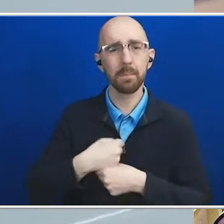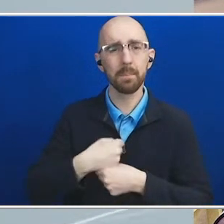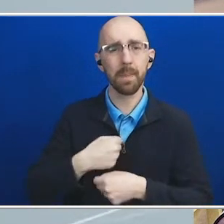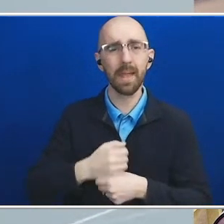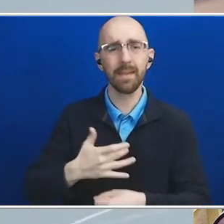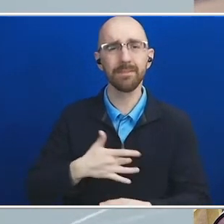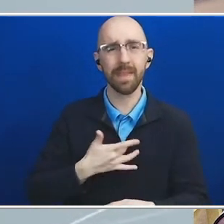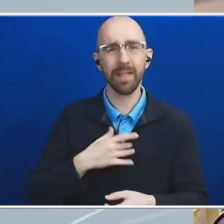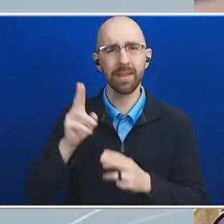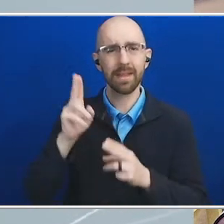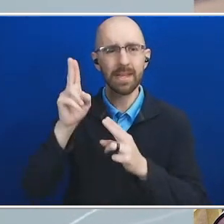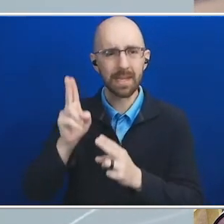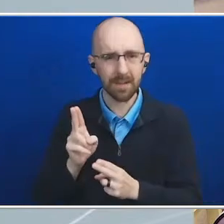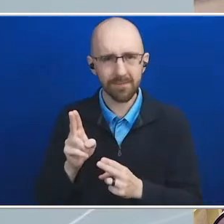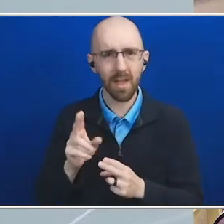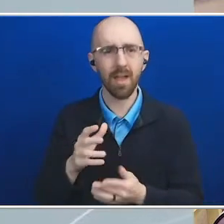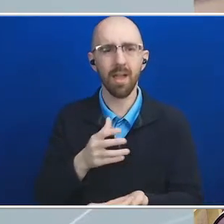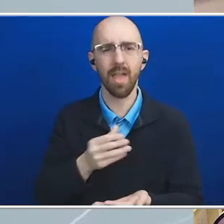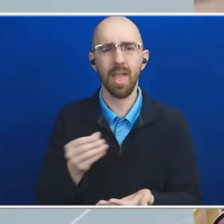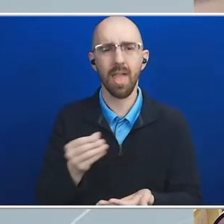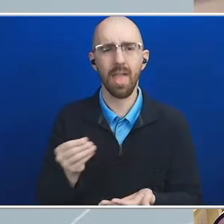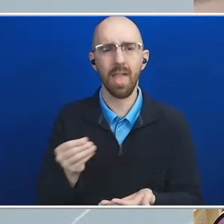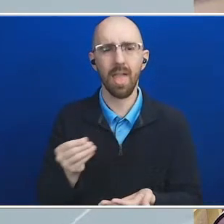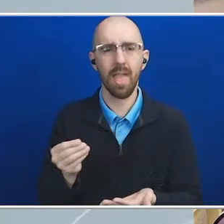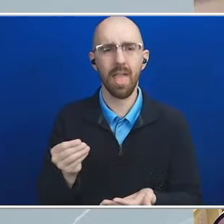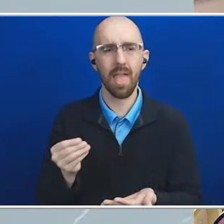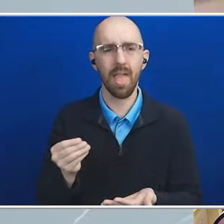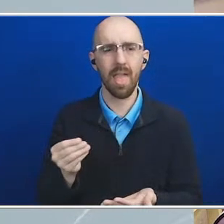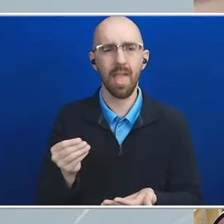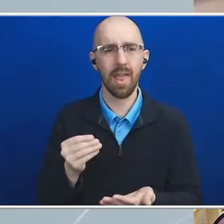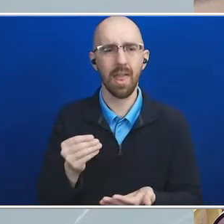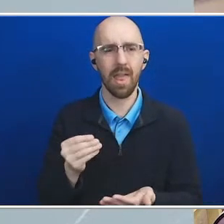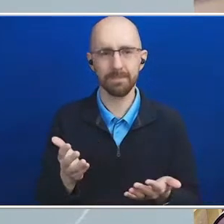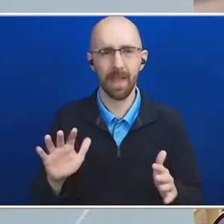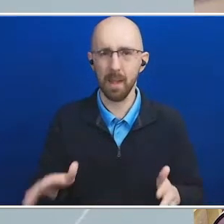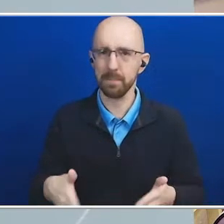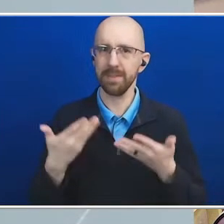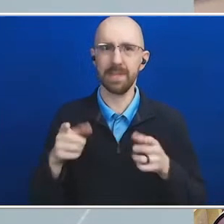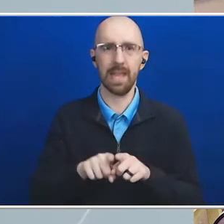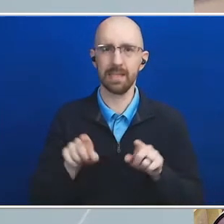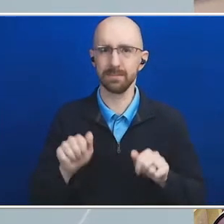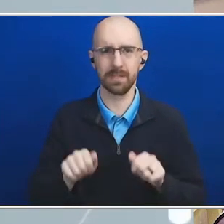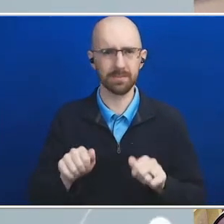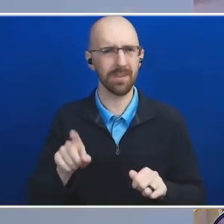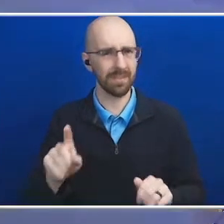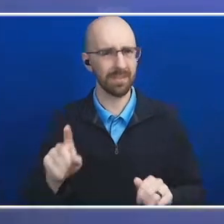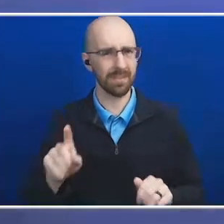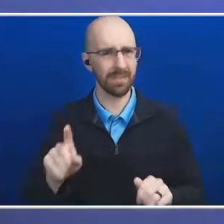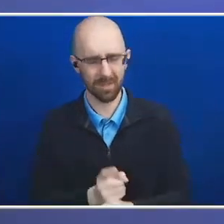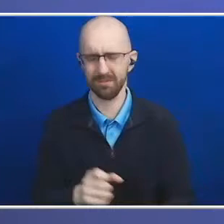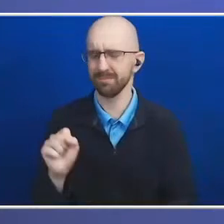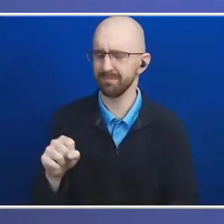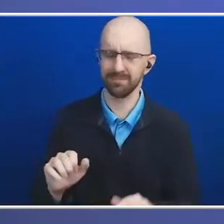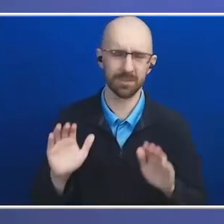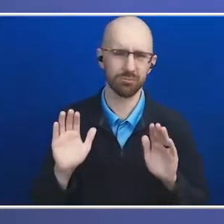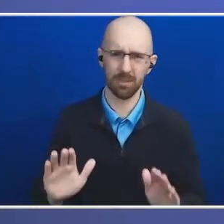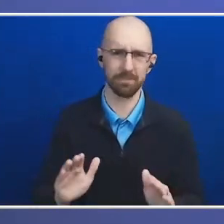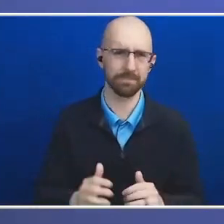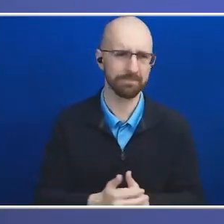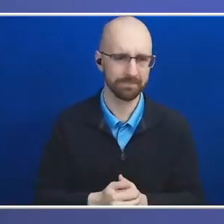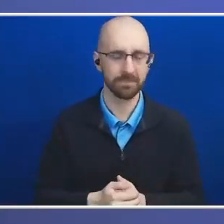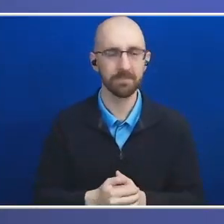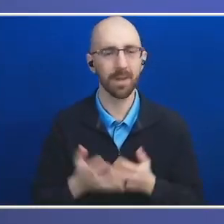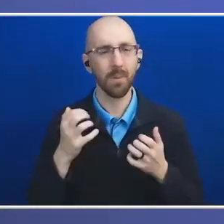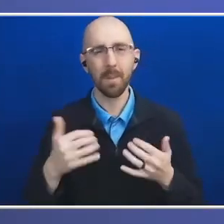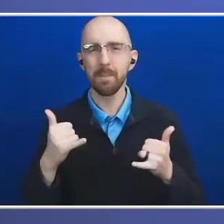and as uplifting as possible. They're great over there, aren't they? Yes, they are. They are. So, and we want to play this little video